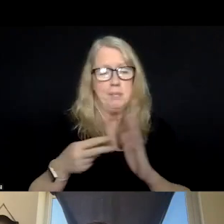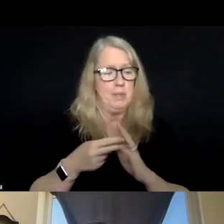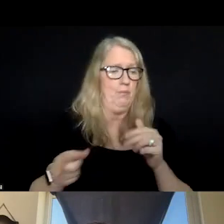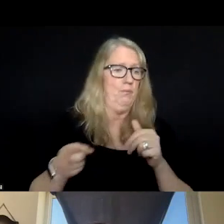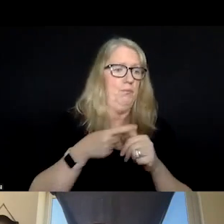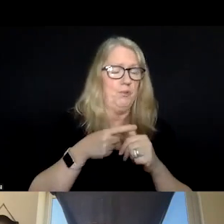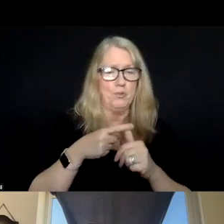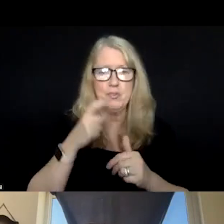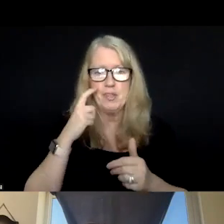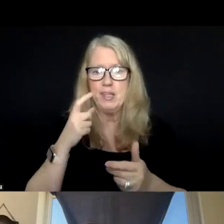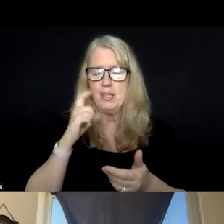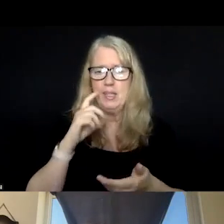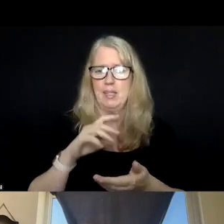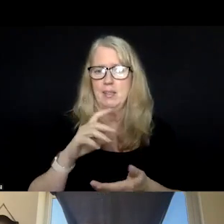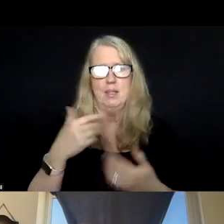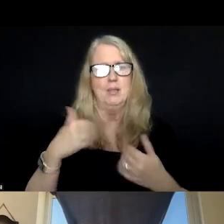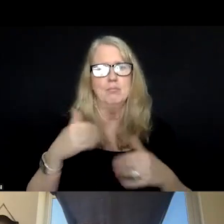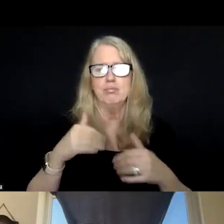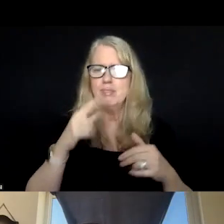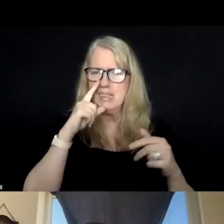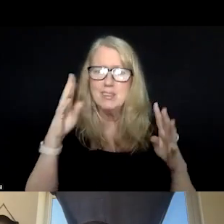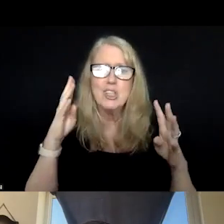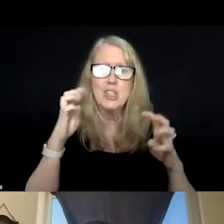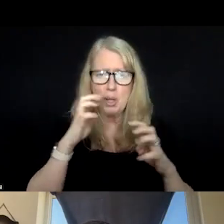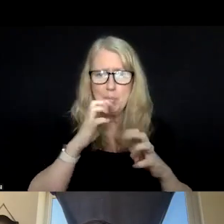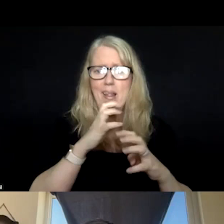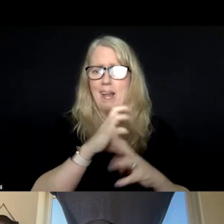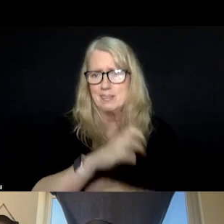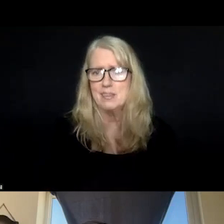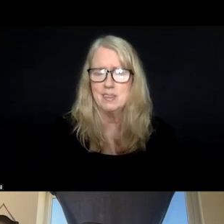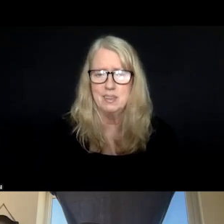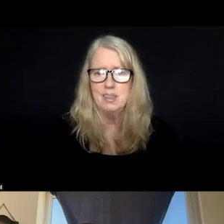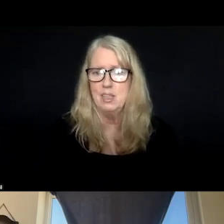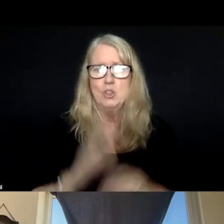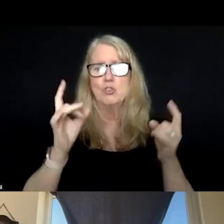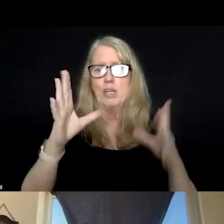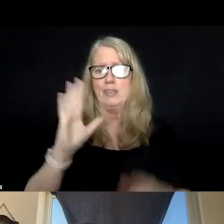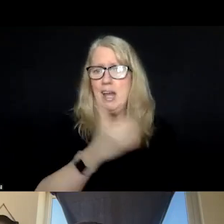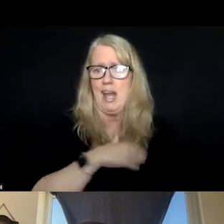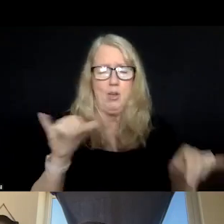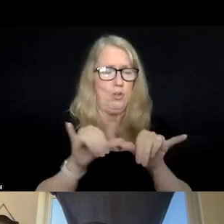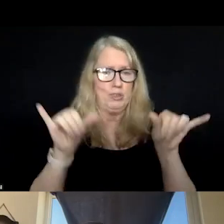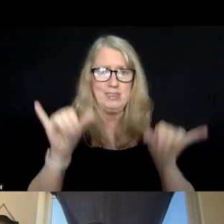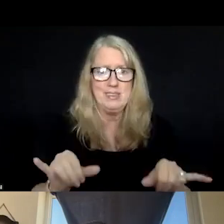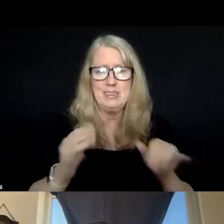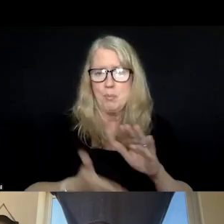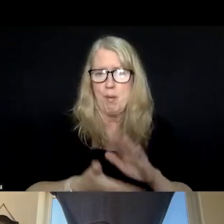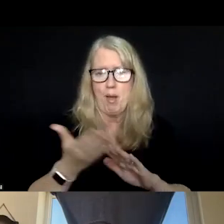note is it is so complex. Crisis in general, the way that our systems currently